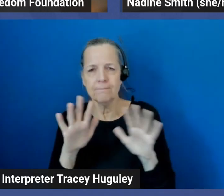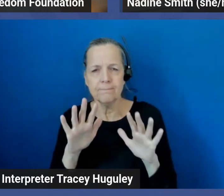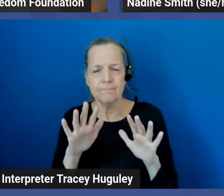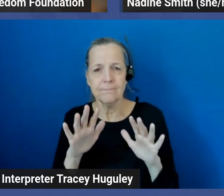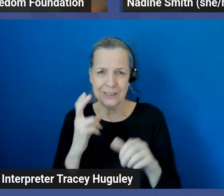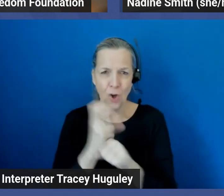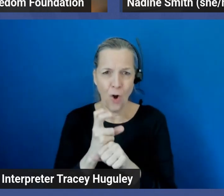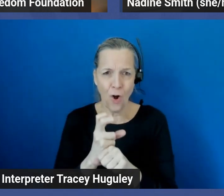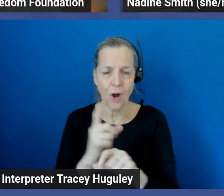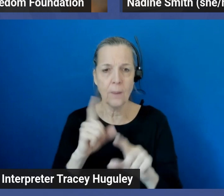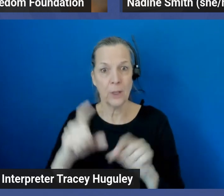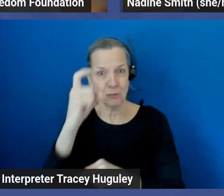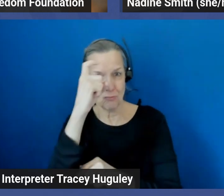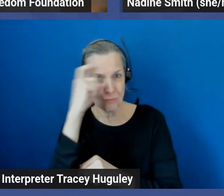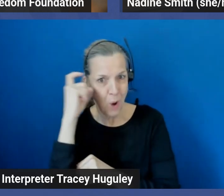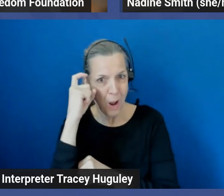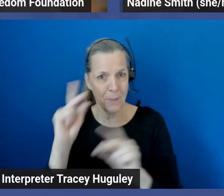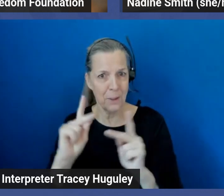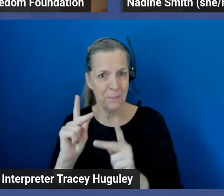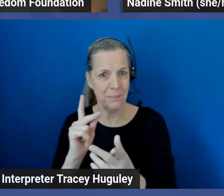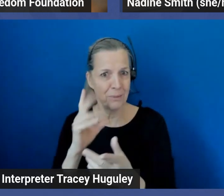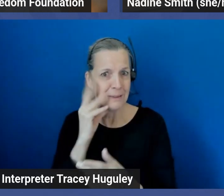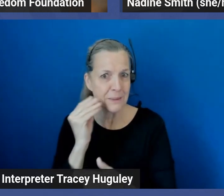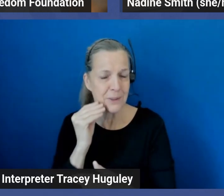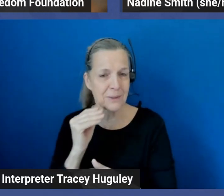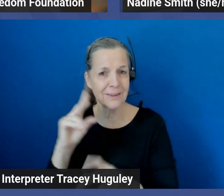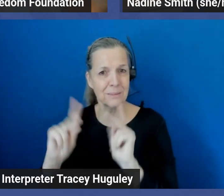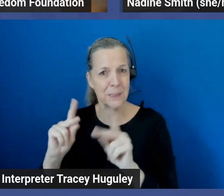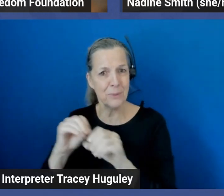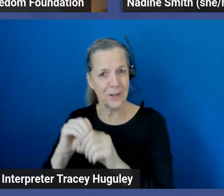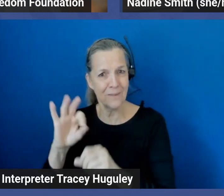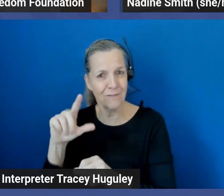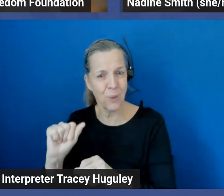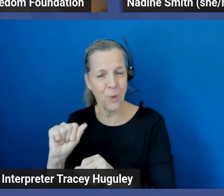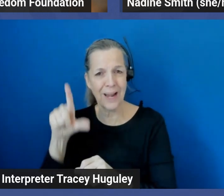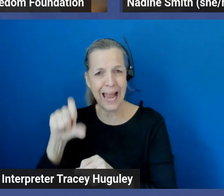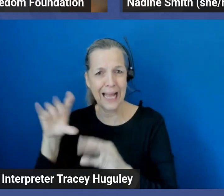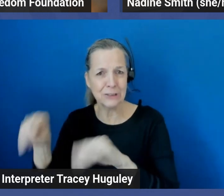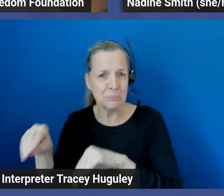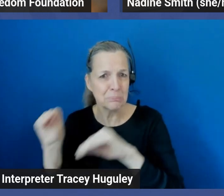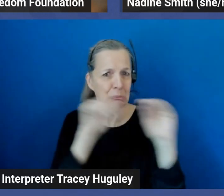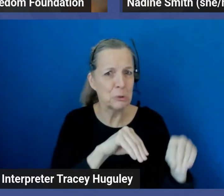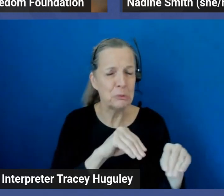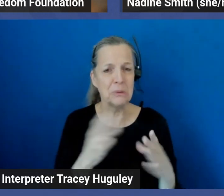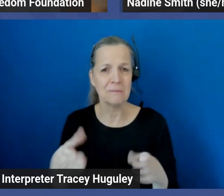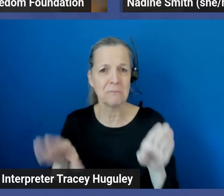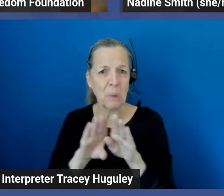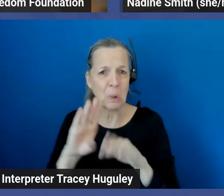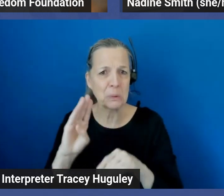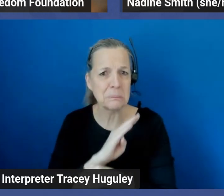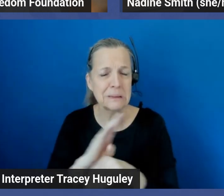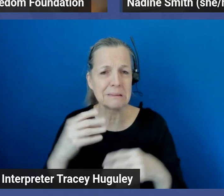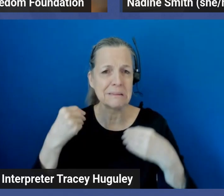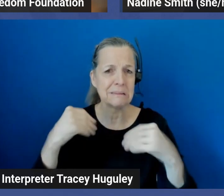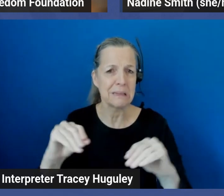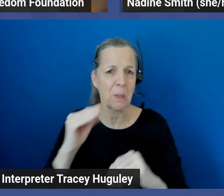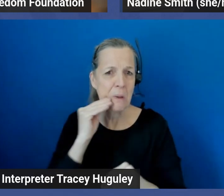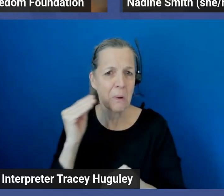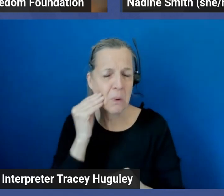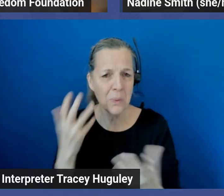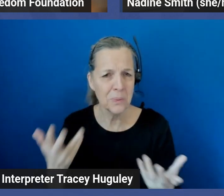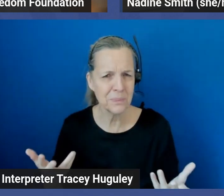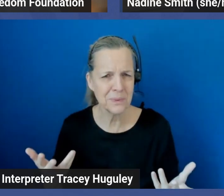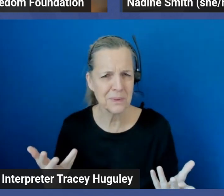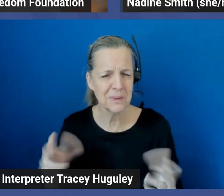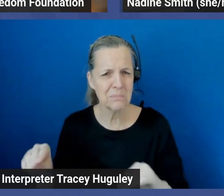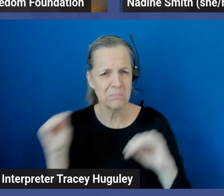the trauma that people are going through, people who in here in Florida have had to uproot their lives, close their businesses, sell their childhood homes,